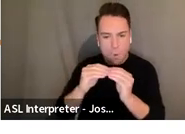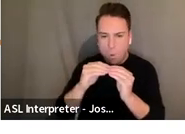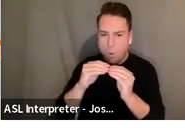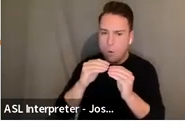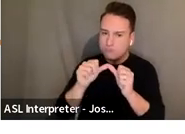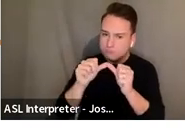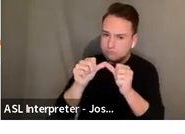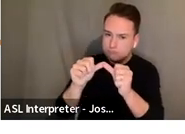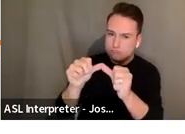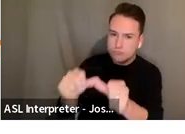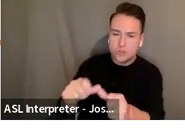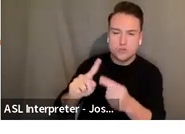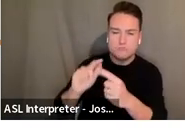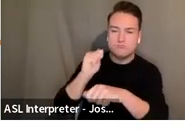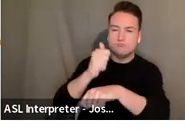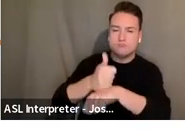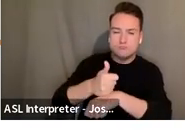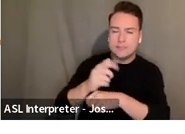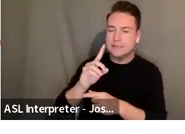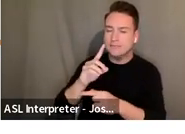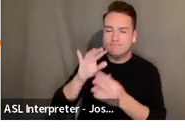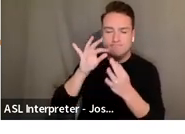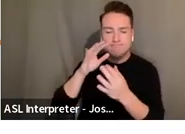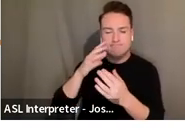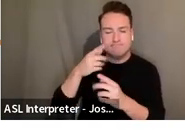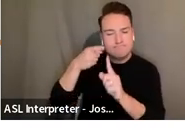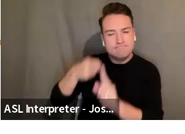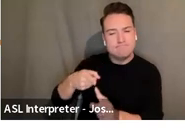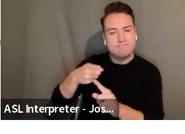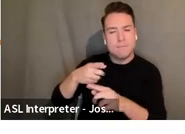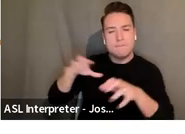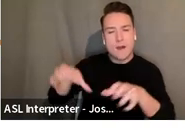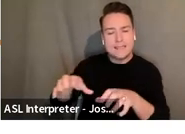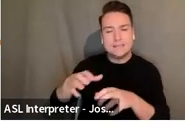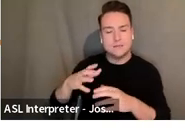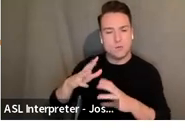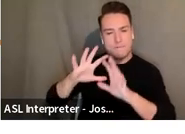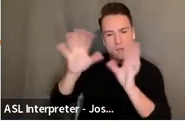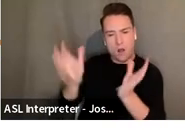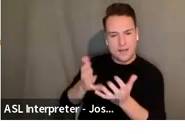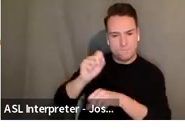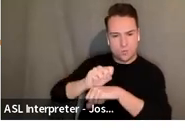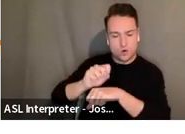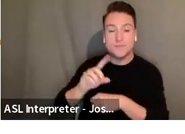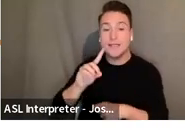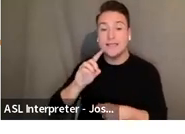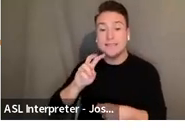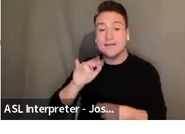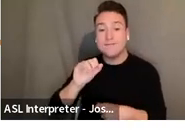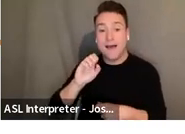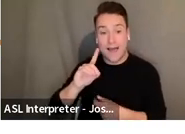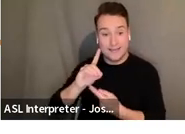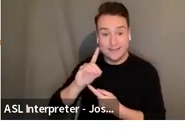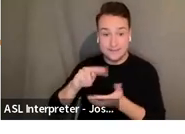practice and body of work. Devised, a process of co-creation and joint discovery